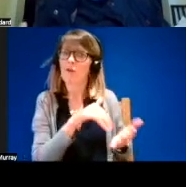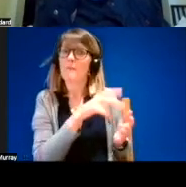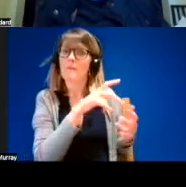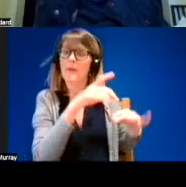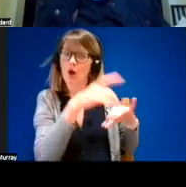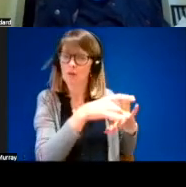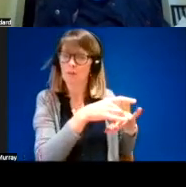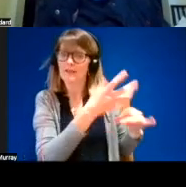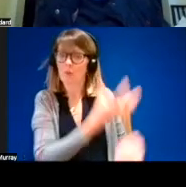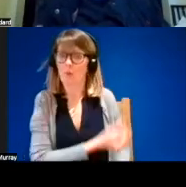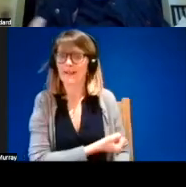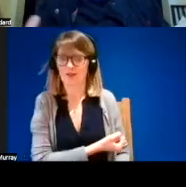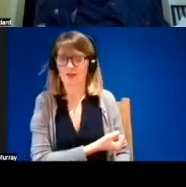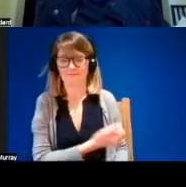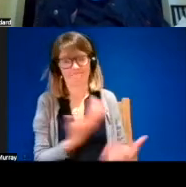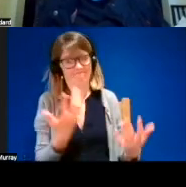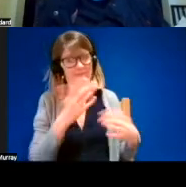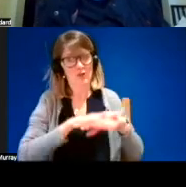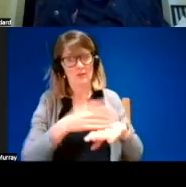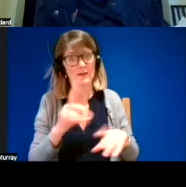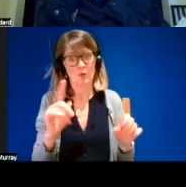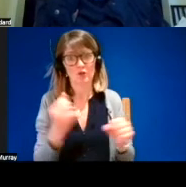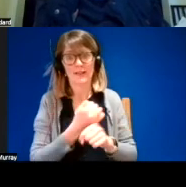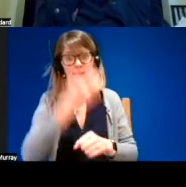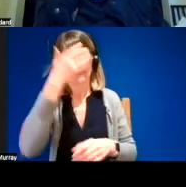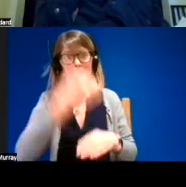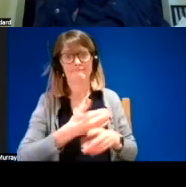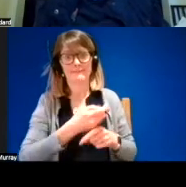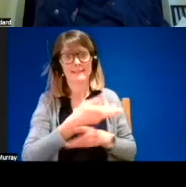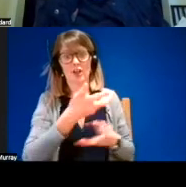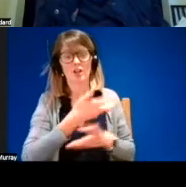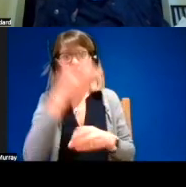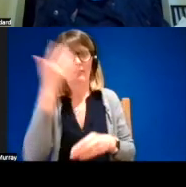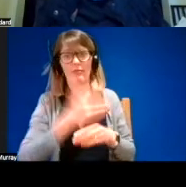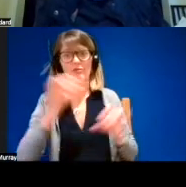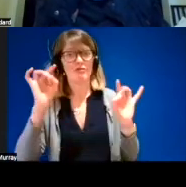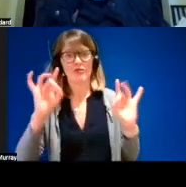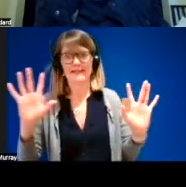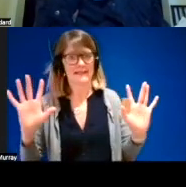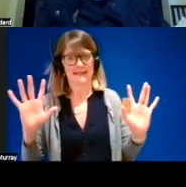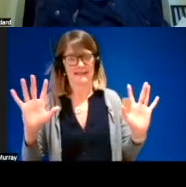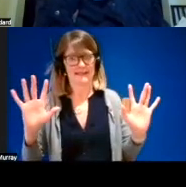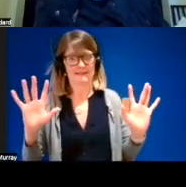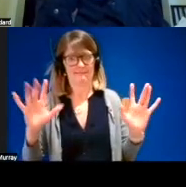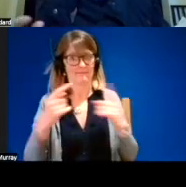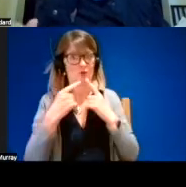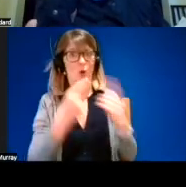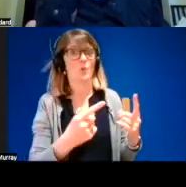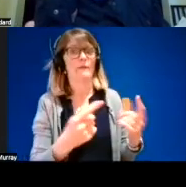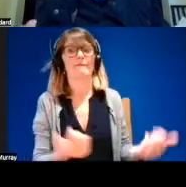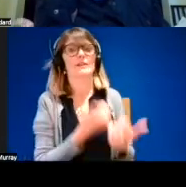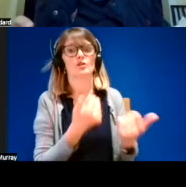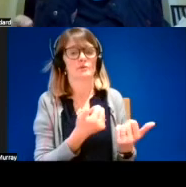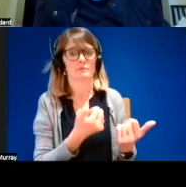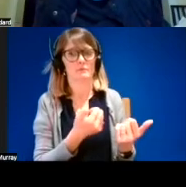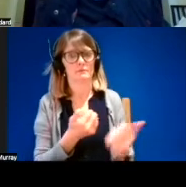she did. There was to be no discussion about this. It was just a fait accompli. I should say